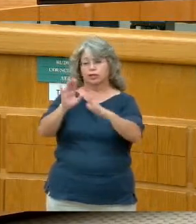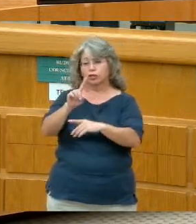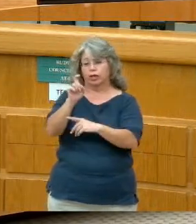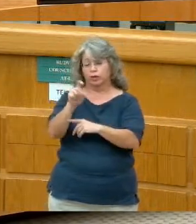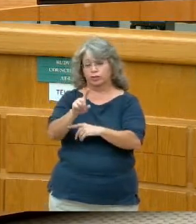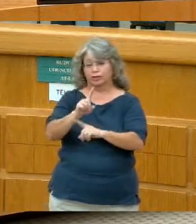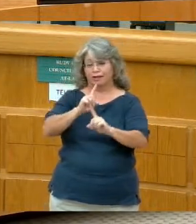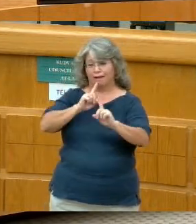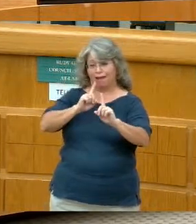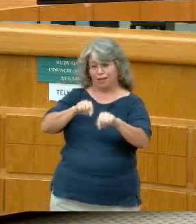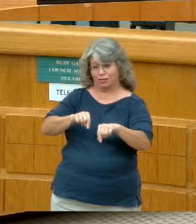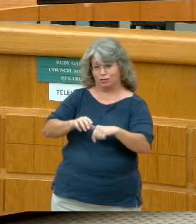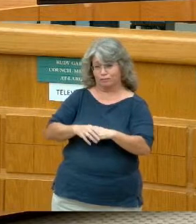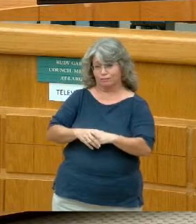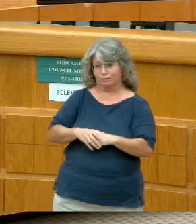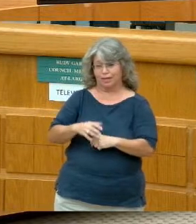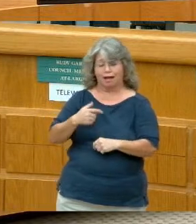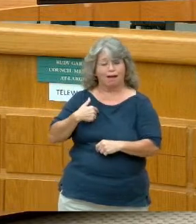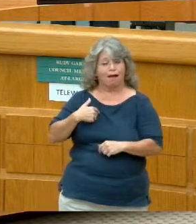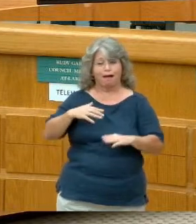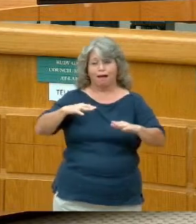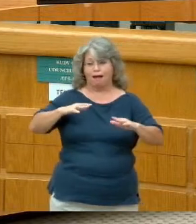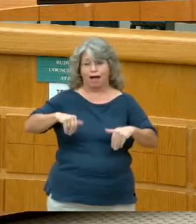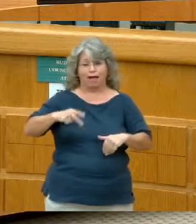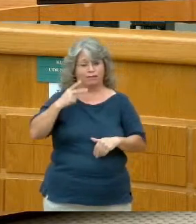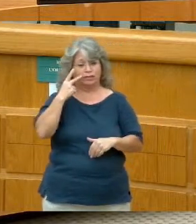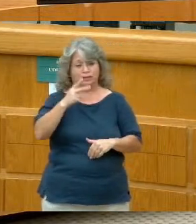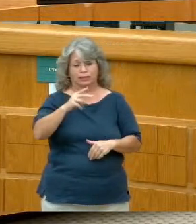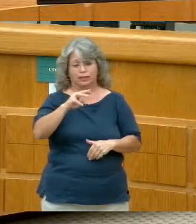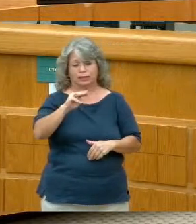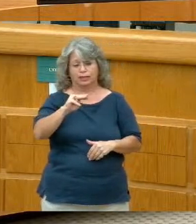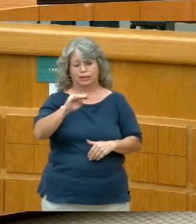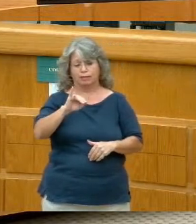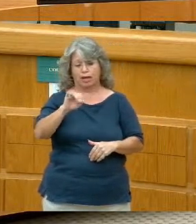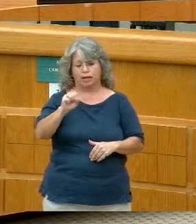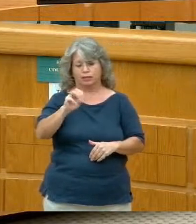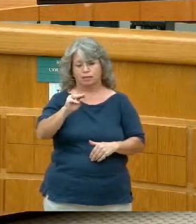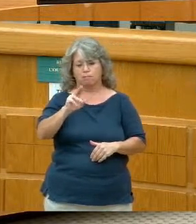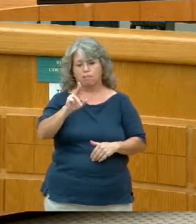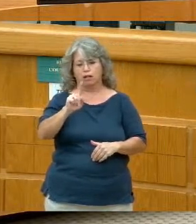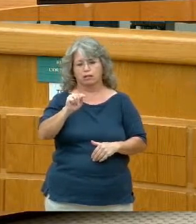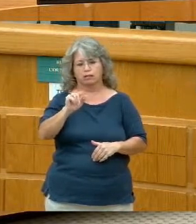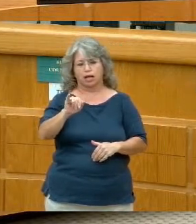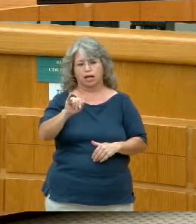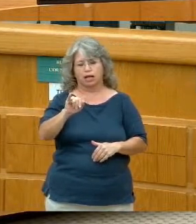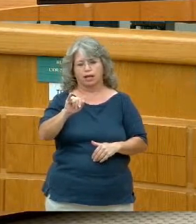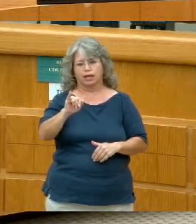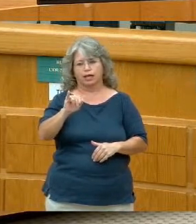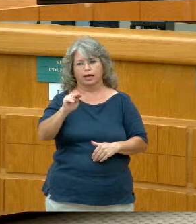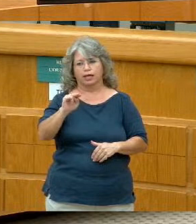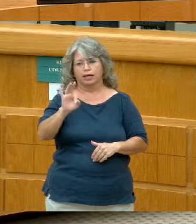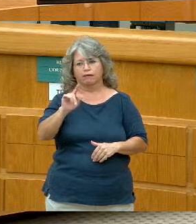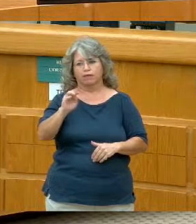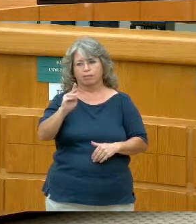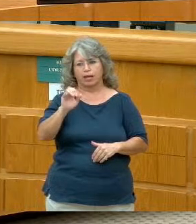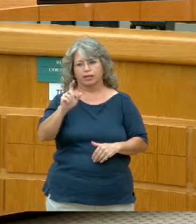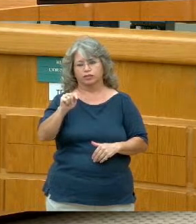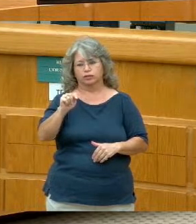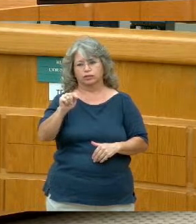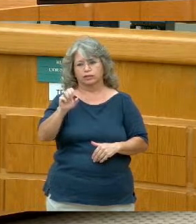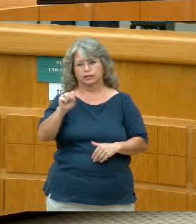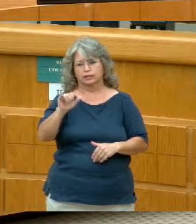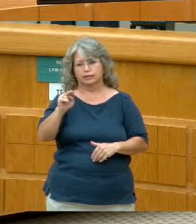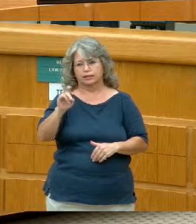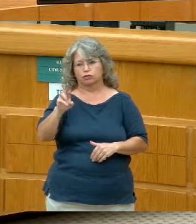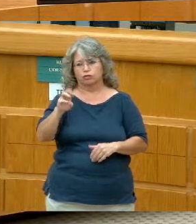That's a great question. The answer is I have never seen MIS or multi-system inflammatory syndrome in adults. I